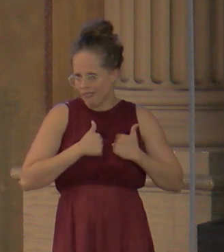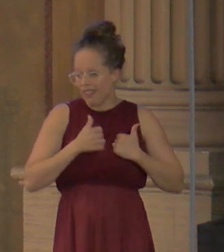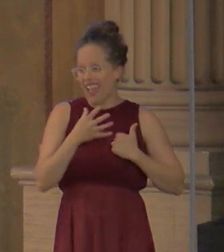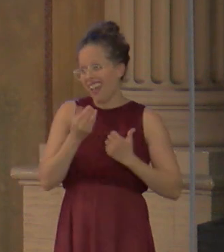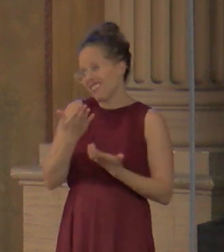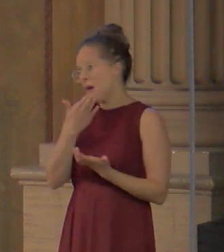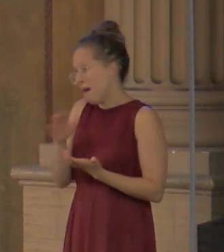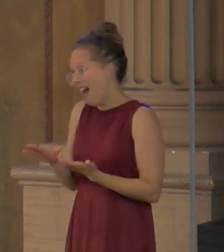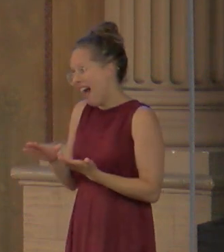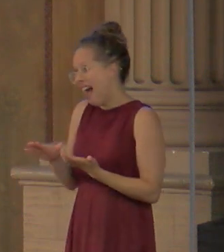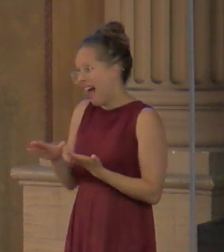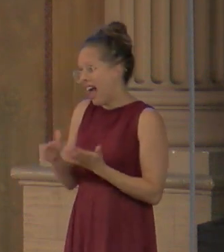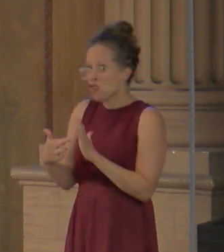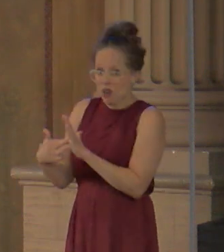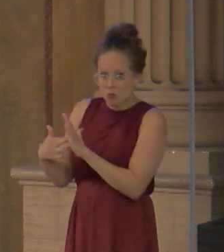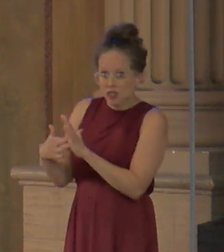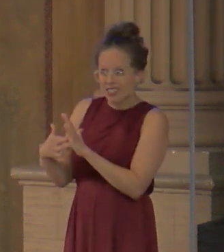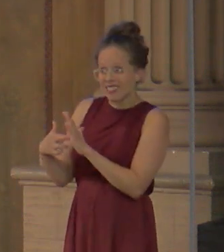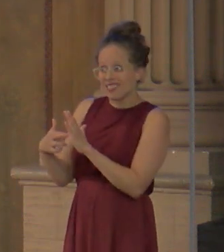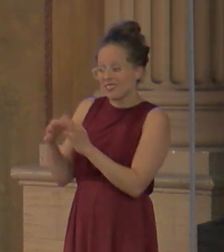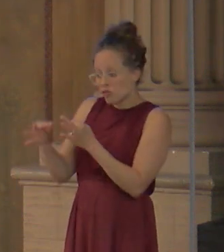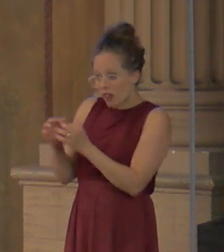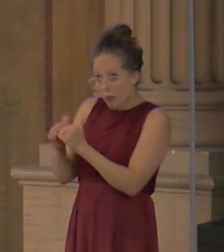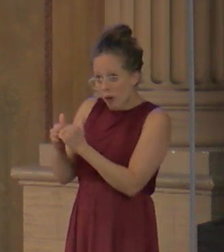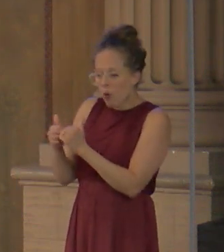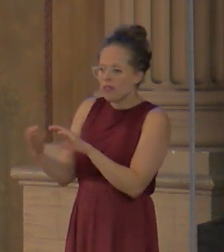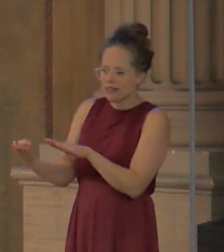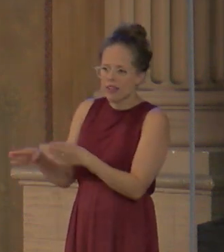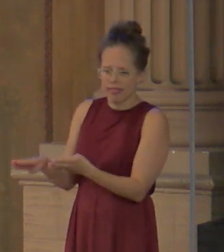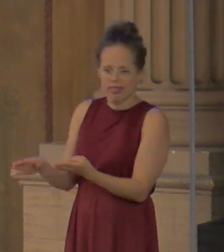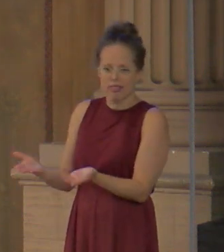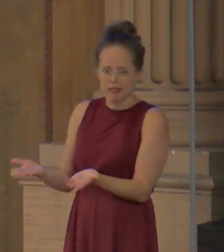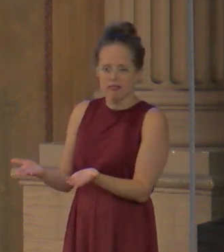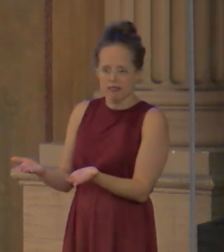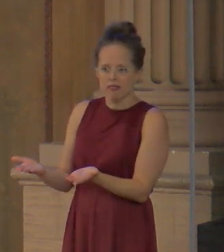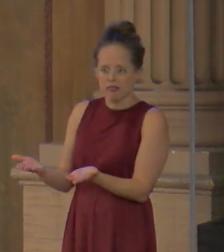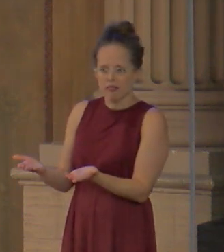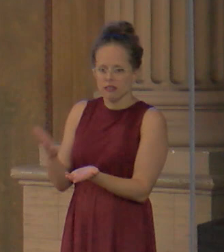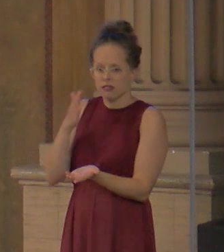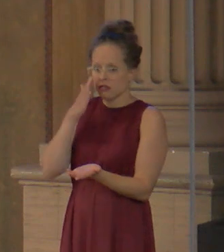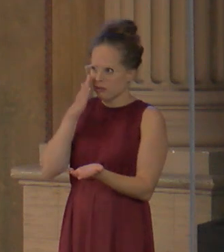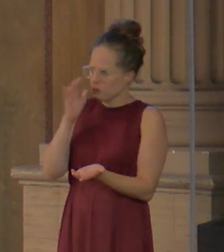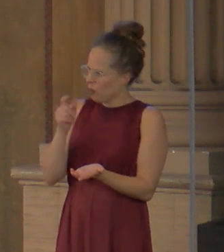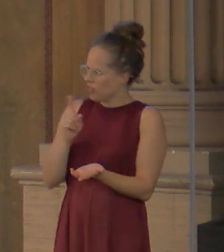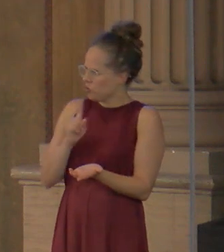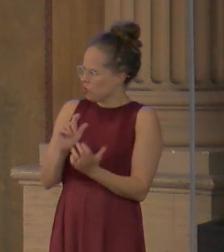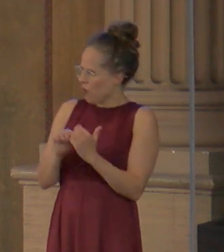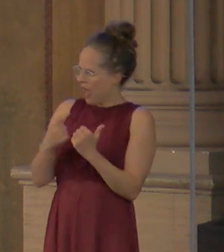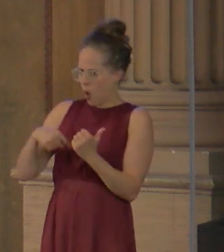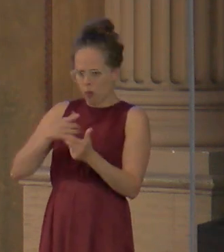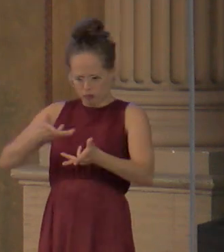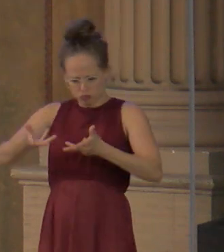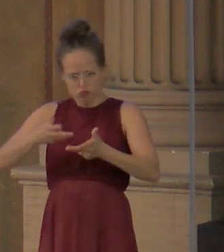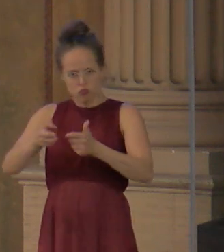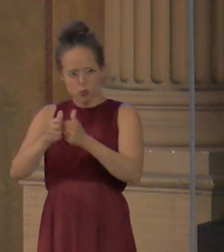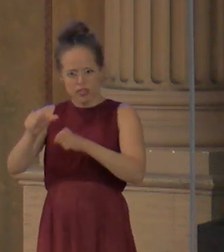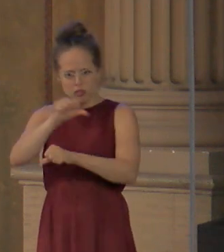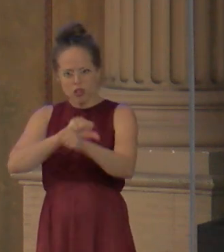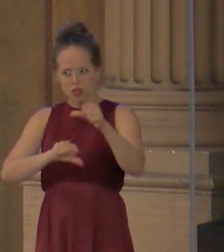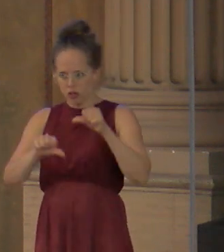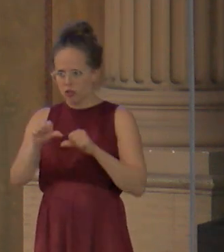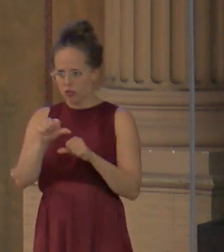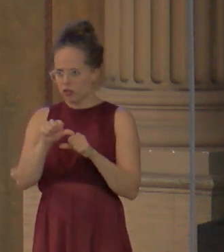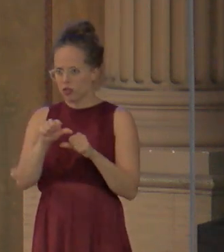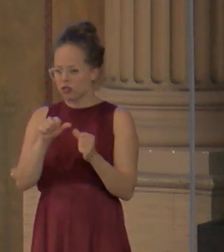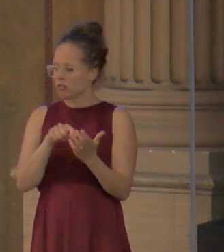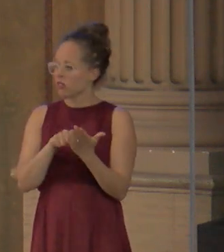here. Okay, and this is true for how we speak to others, right? So for example, Proverbs chapter 12, verse 18,